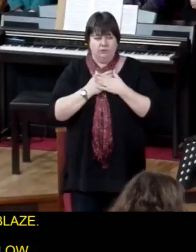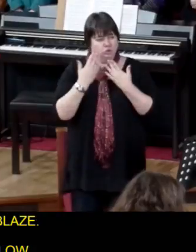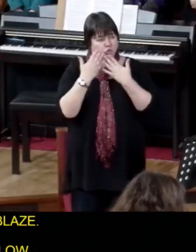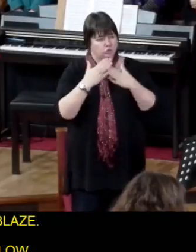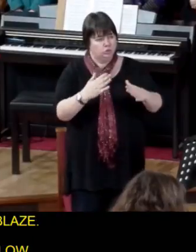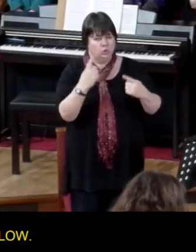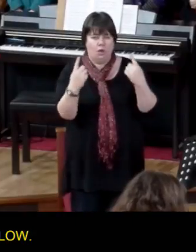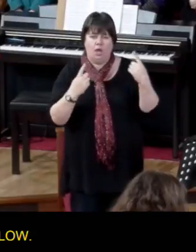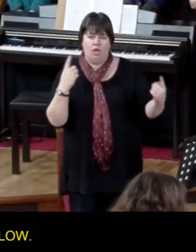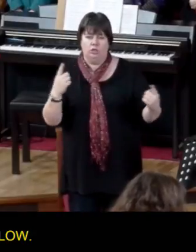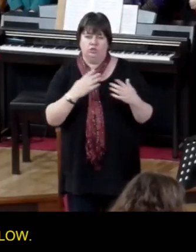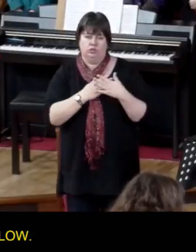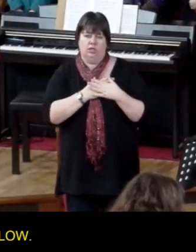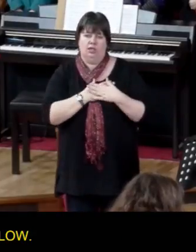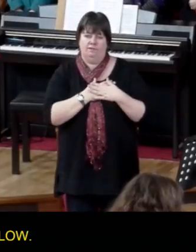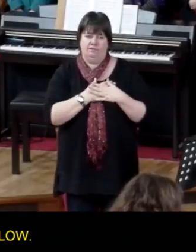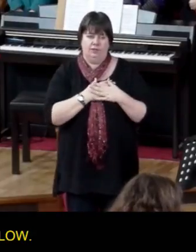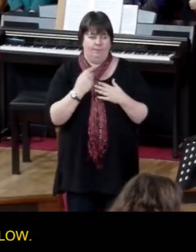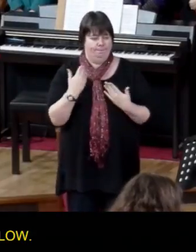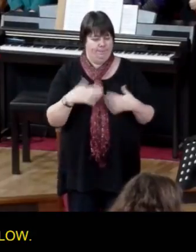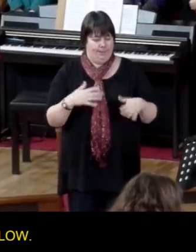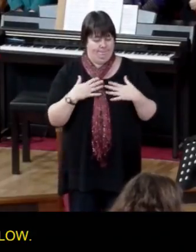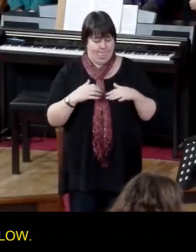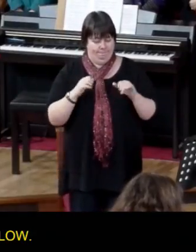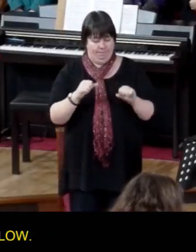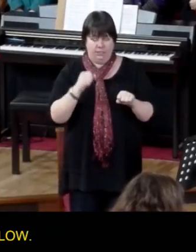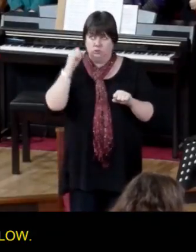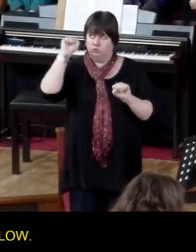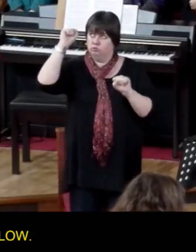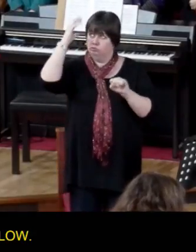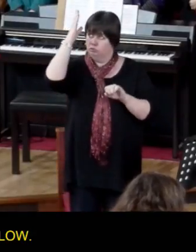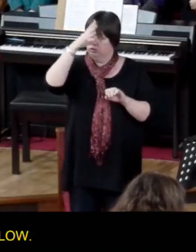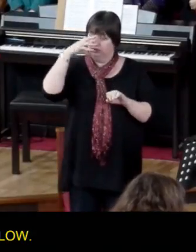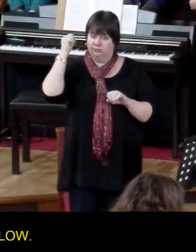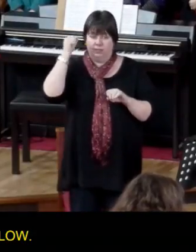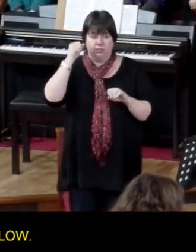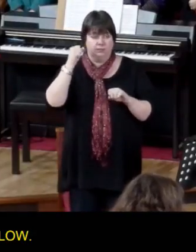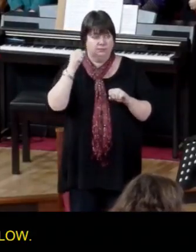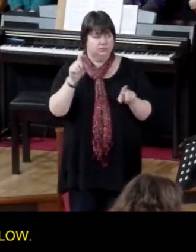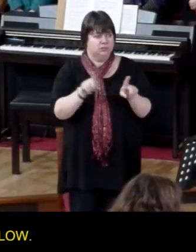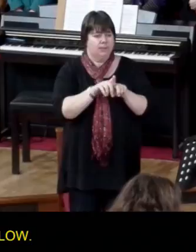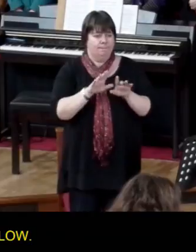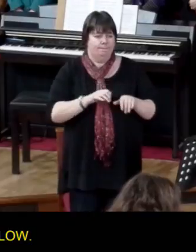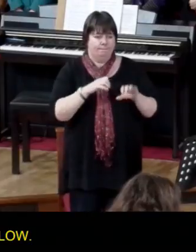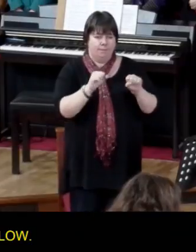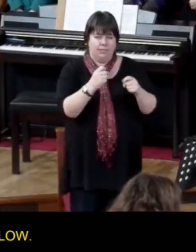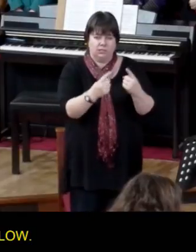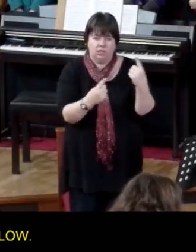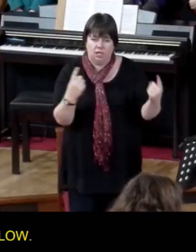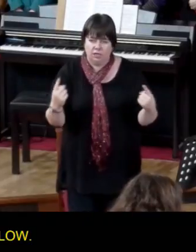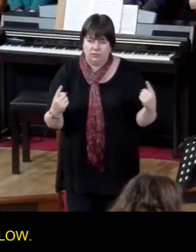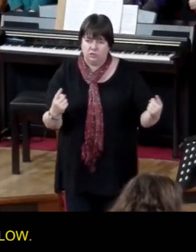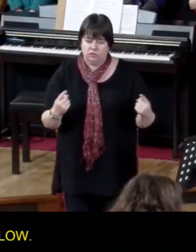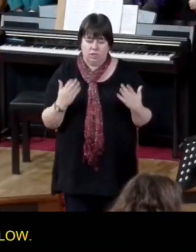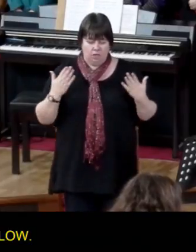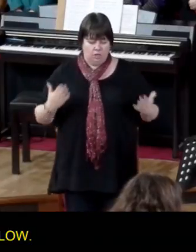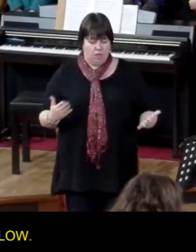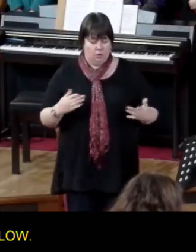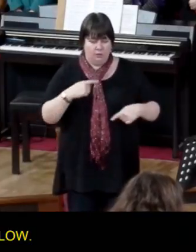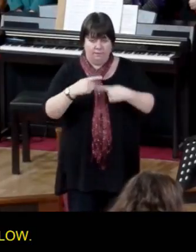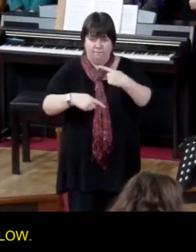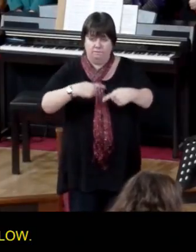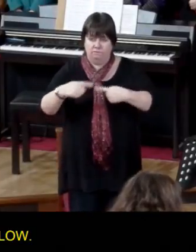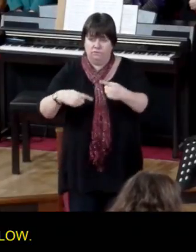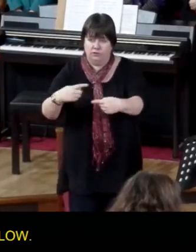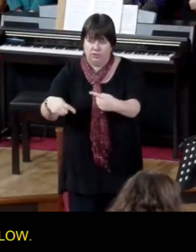to others. Having been blessed by the Spirit of God, be a blessing now and always.